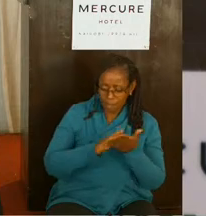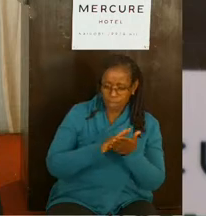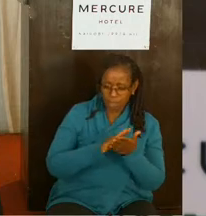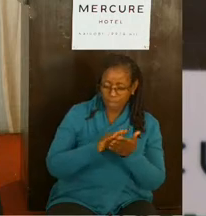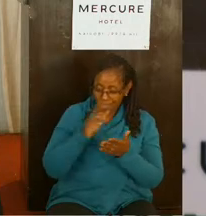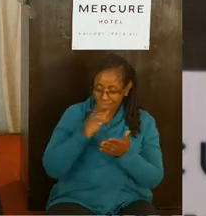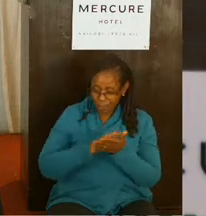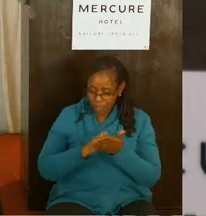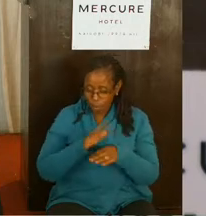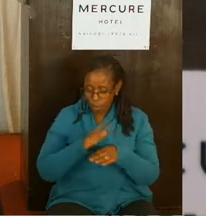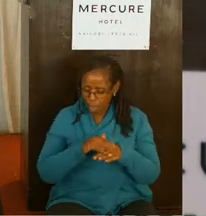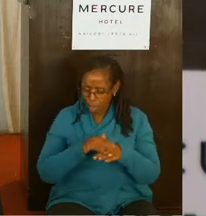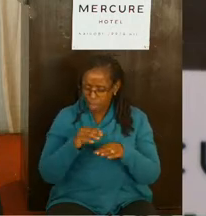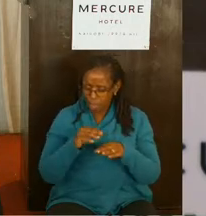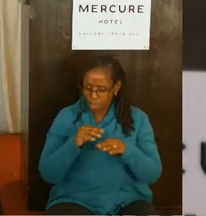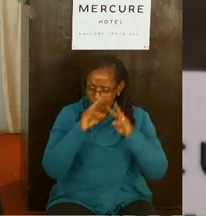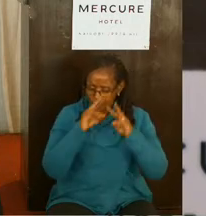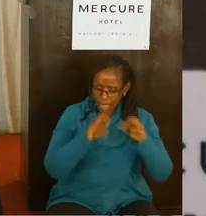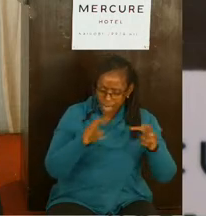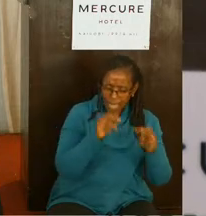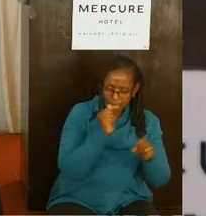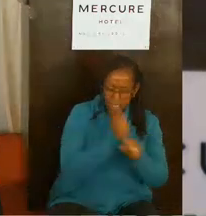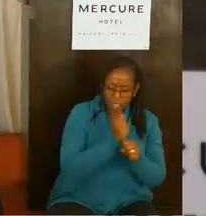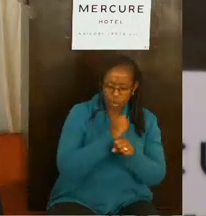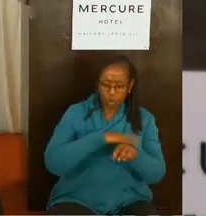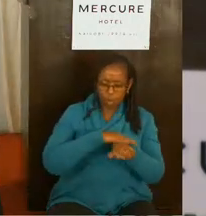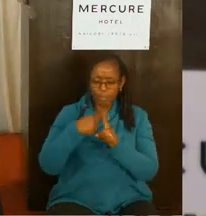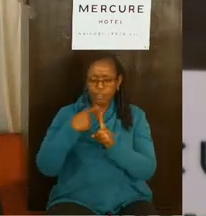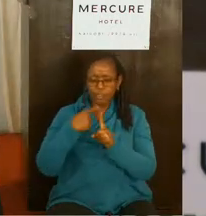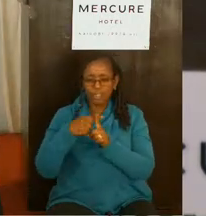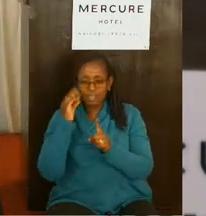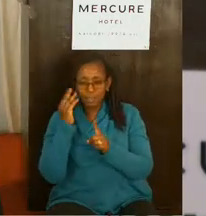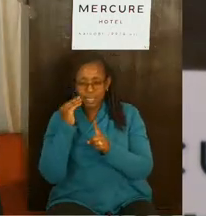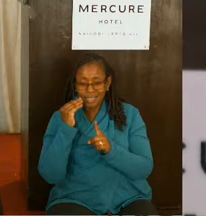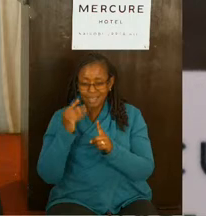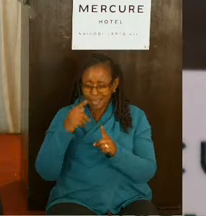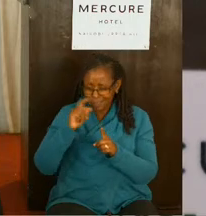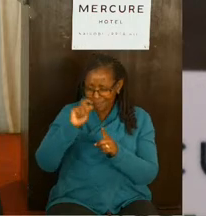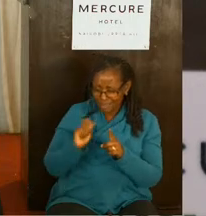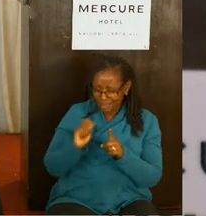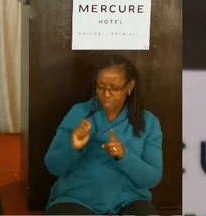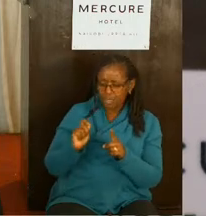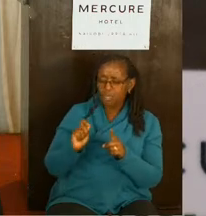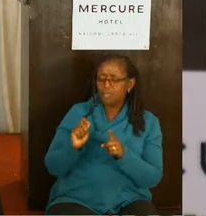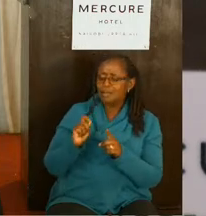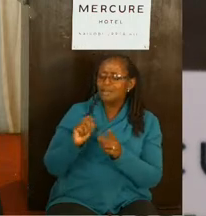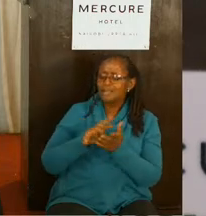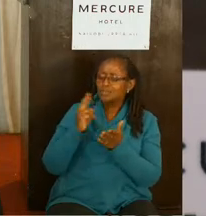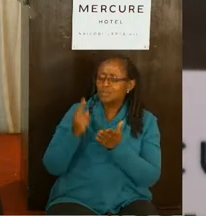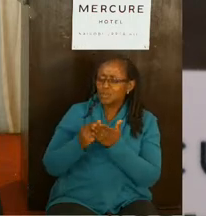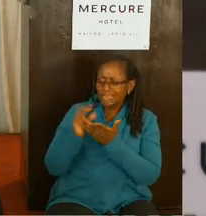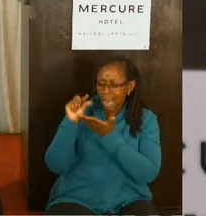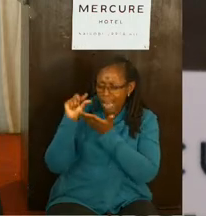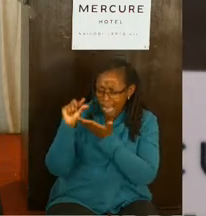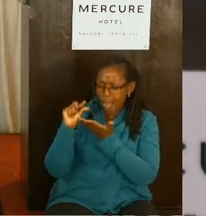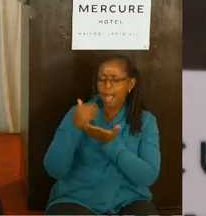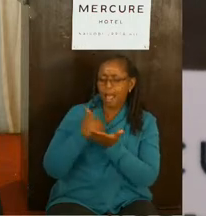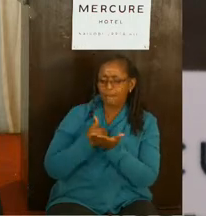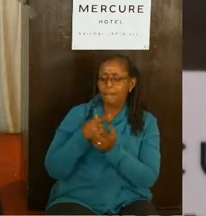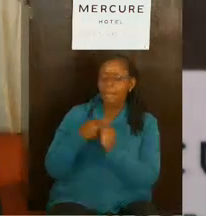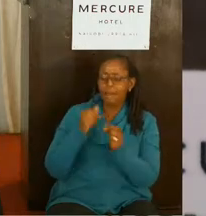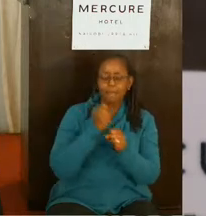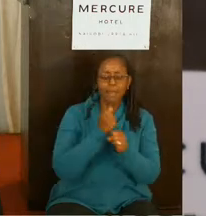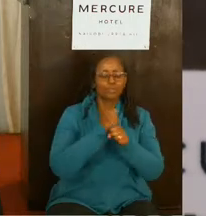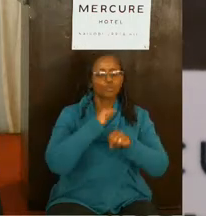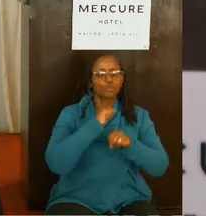positive deviance how t ight how these teachers with very little resources are able to make the school into a